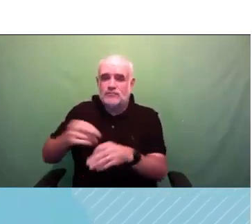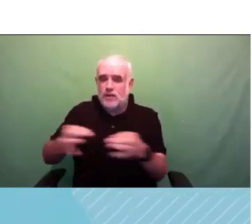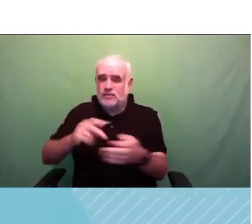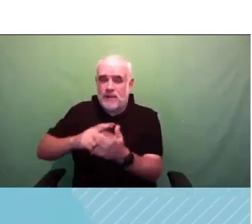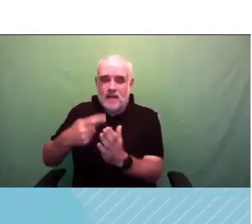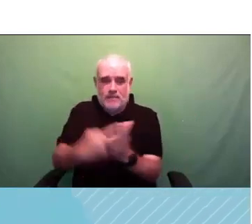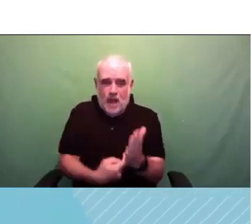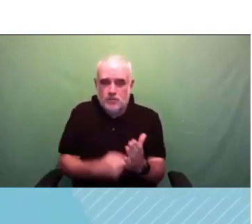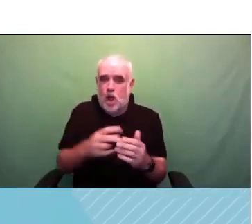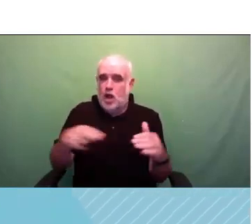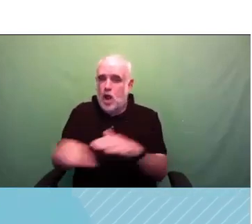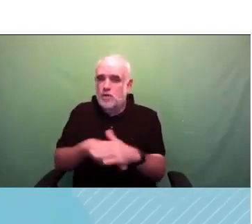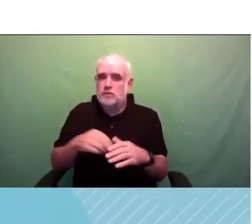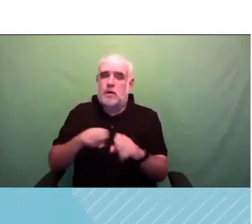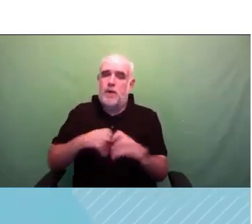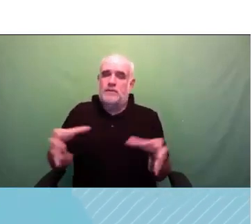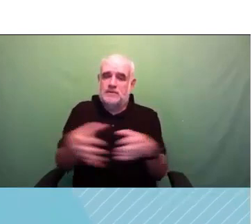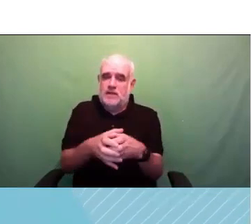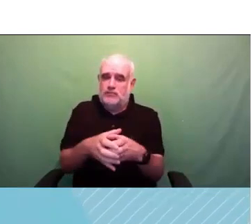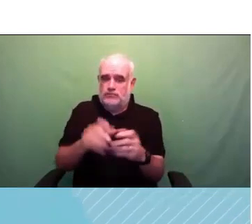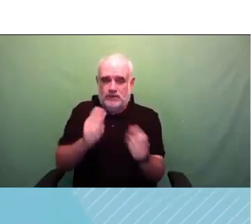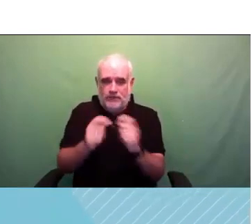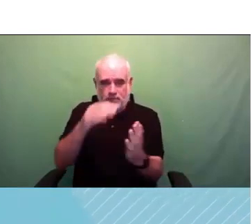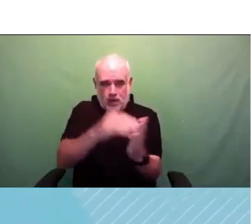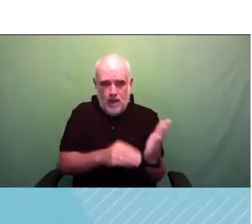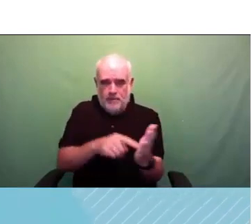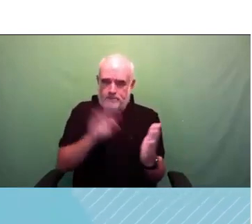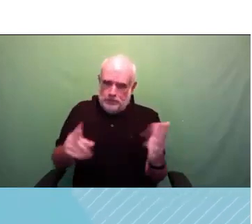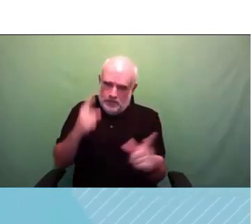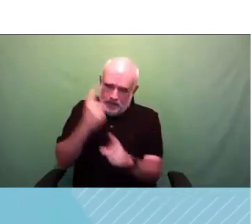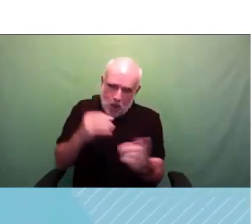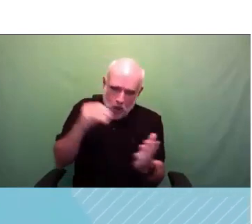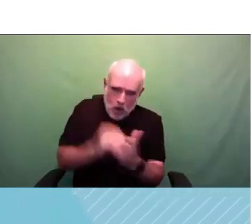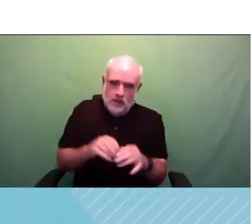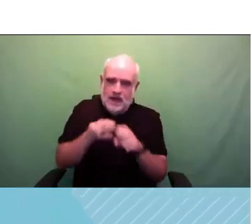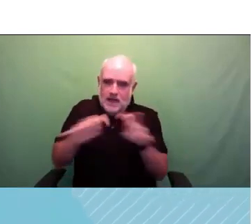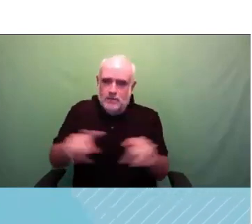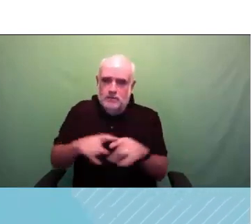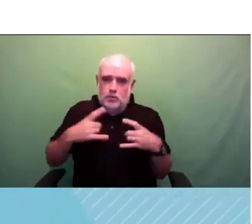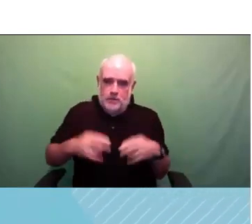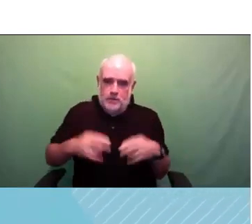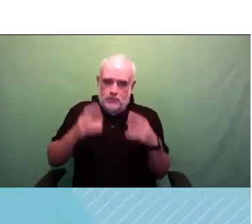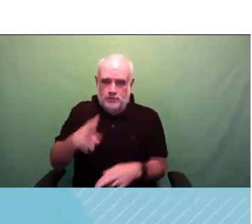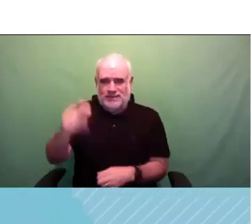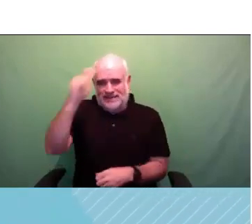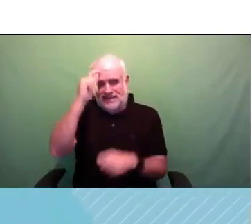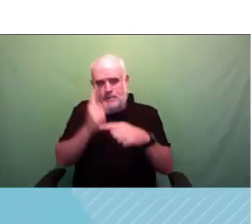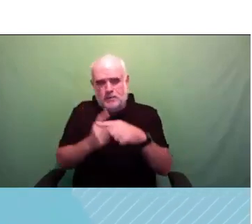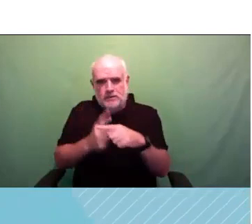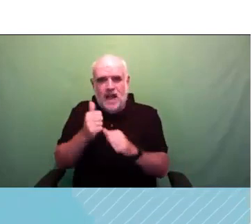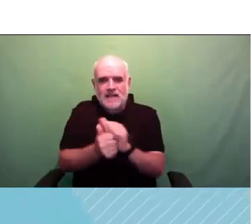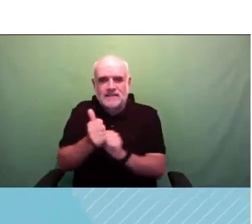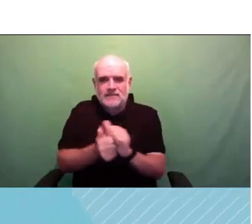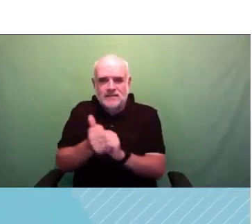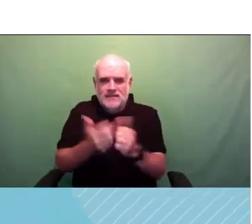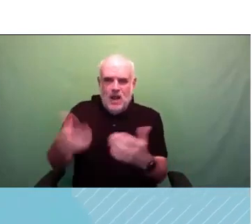strategies or policies, or under the public sector reform programme that are related to equality and human rights. You will need to think about